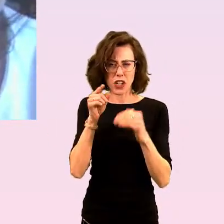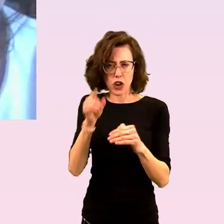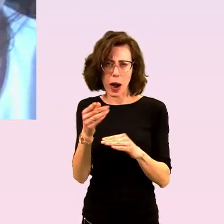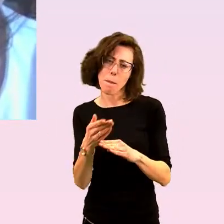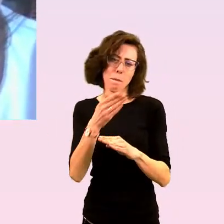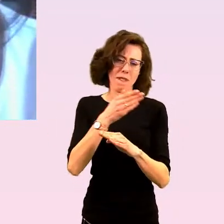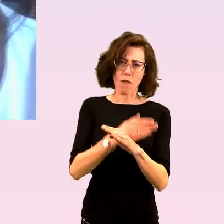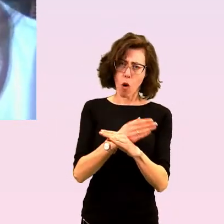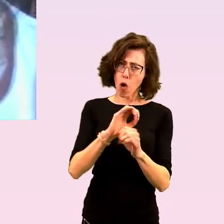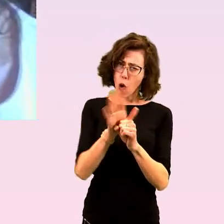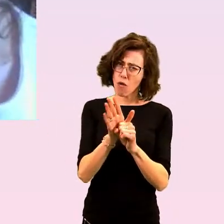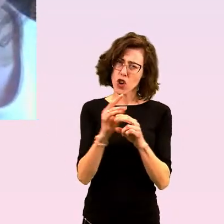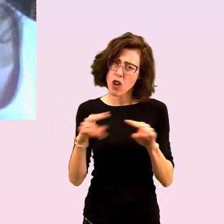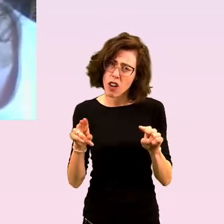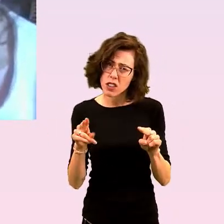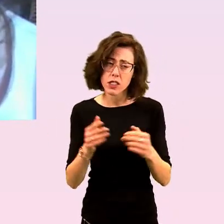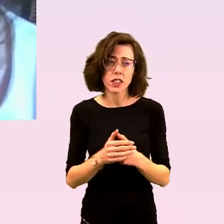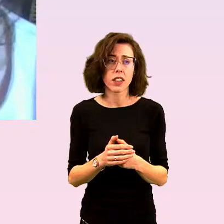Siobhan, sorry.